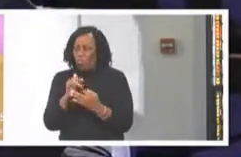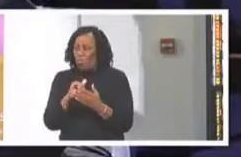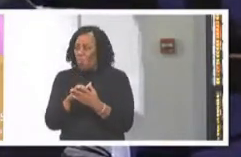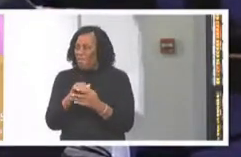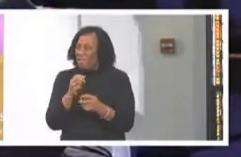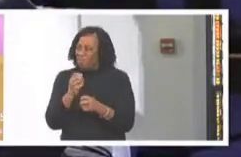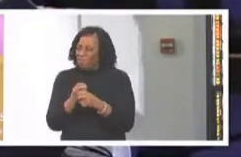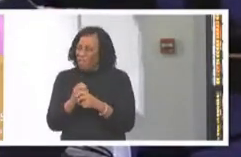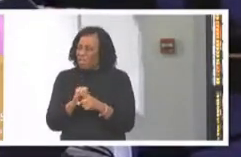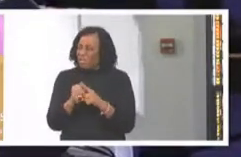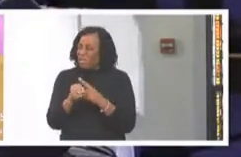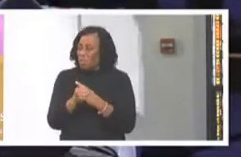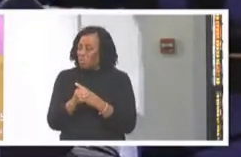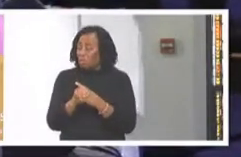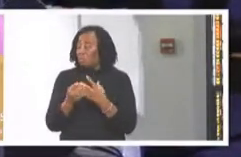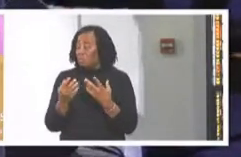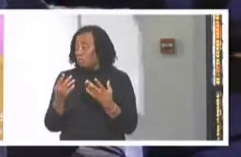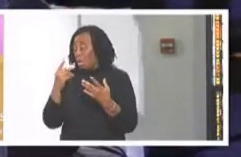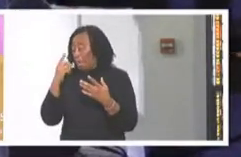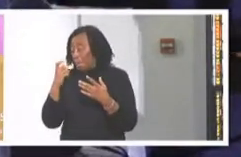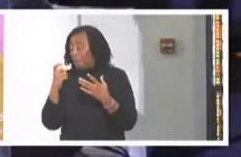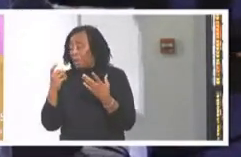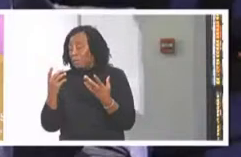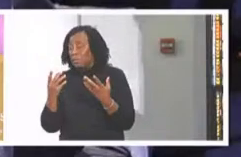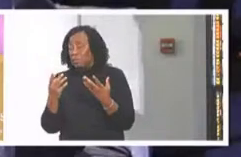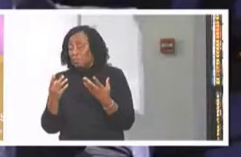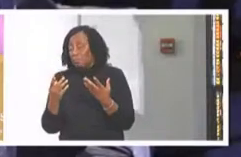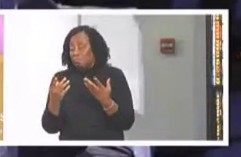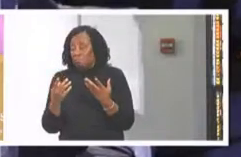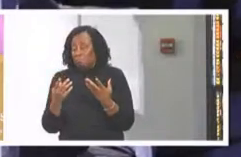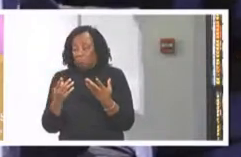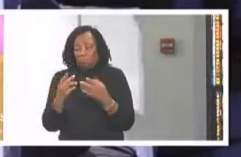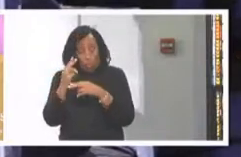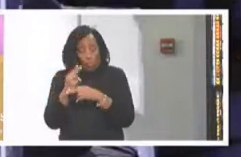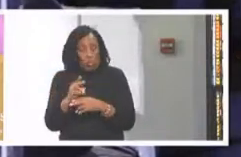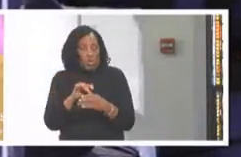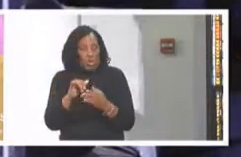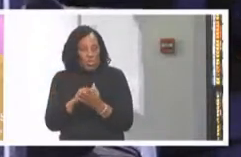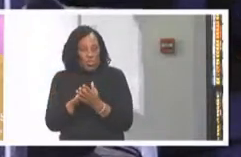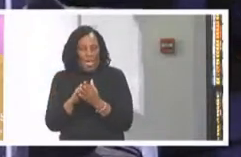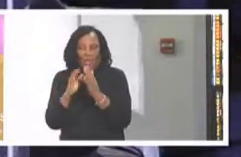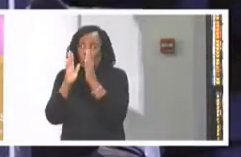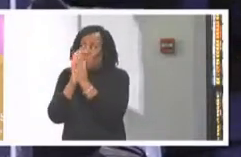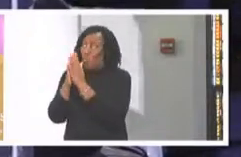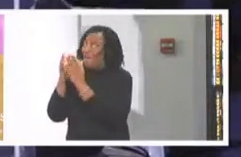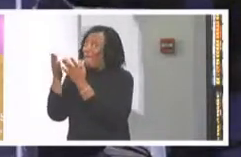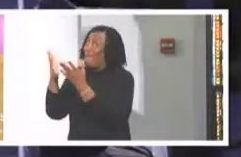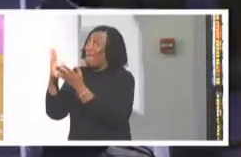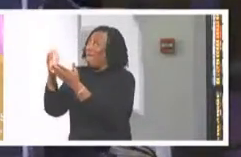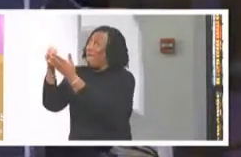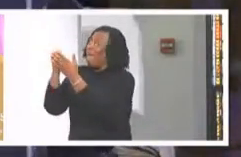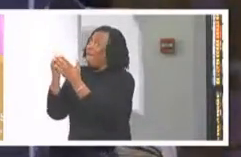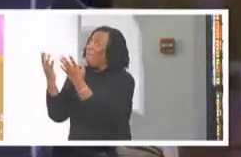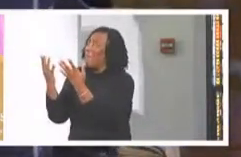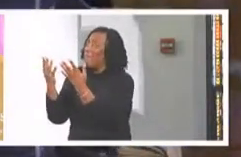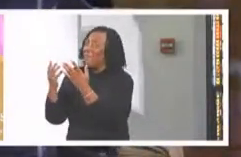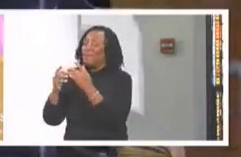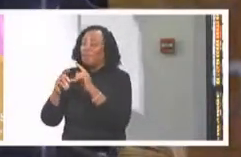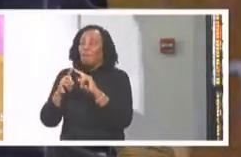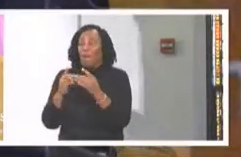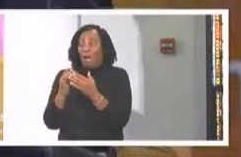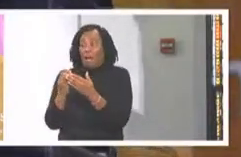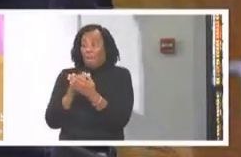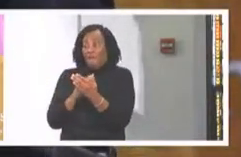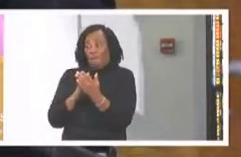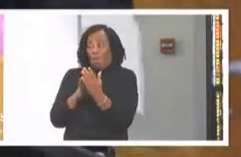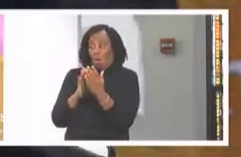Because that's what you end up doing. If you don't do it in the beginning, you end up praying for help. But before their prayer was